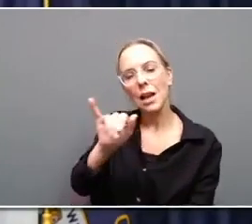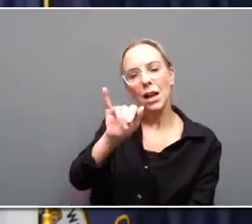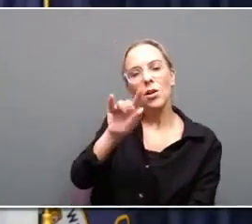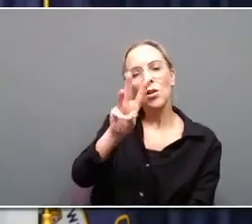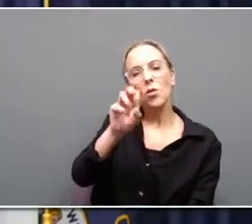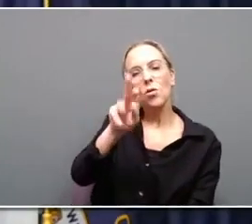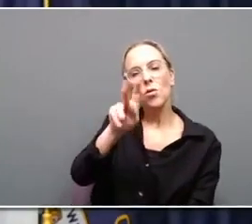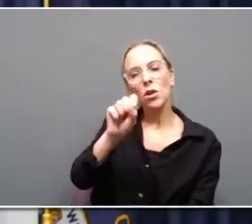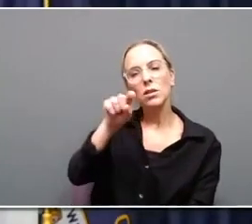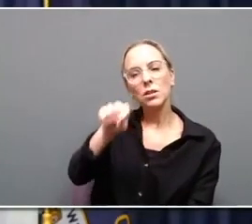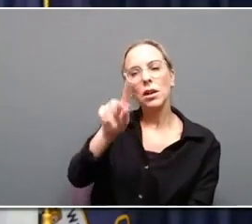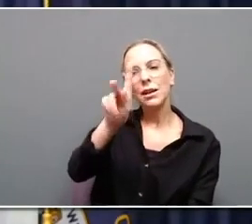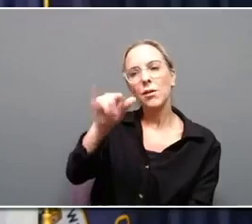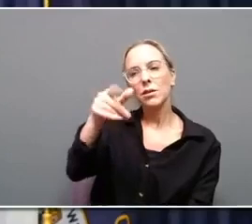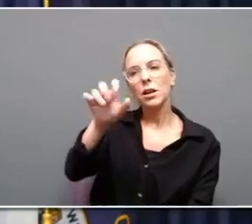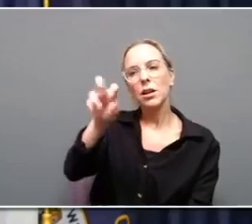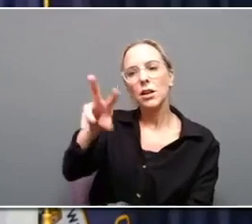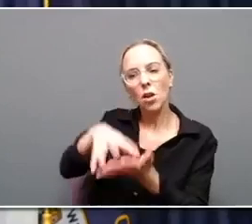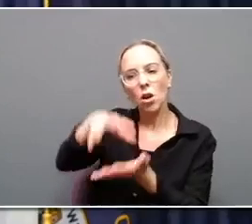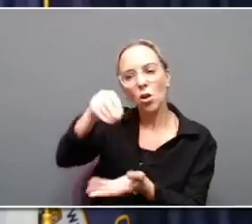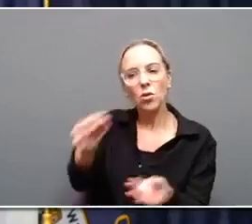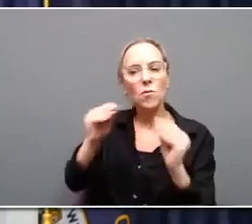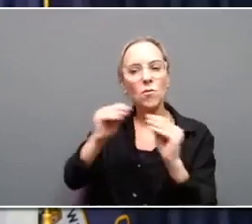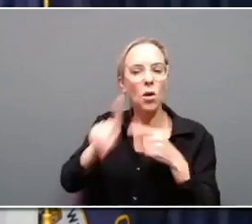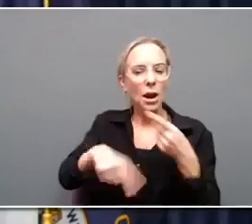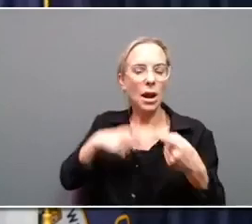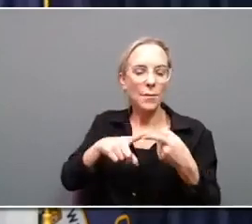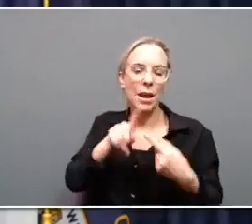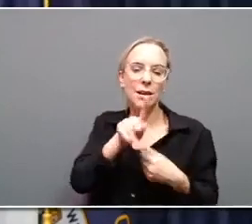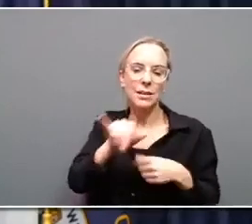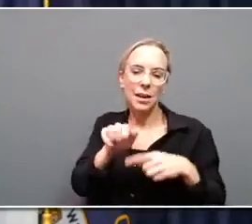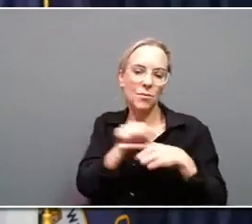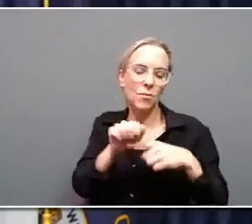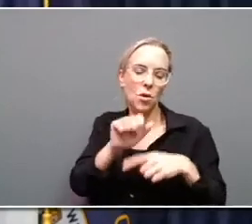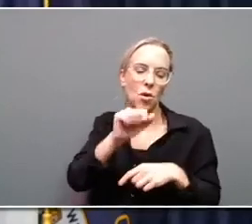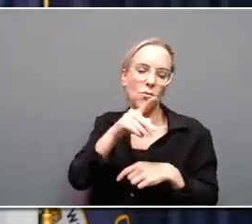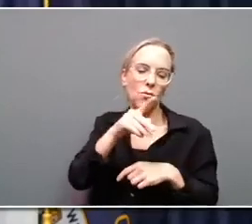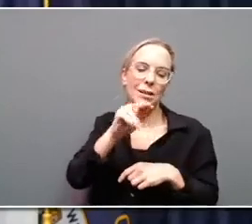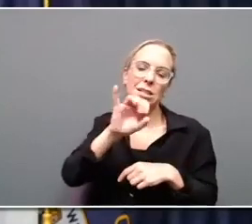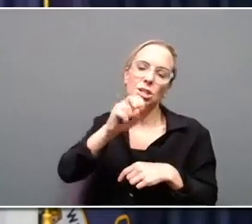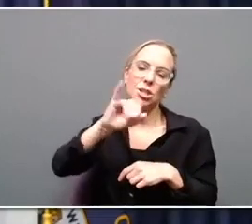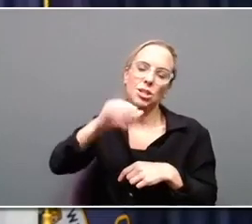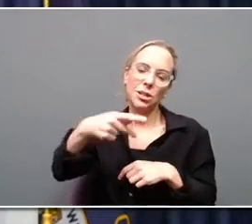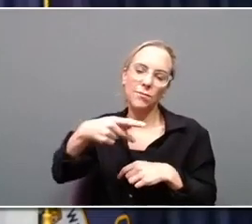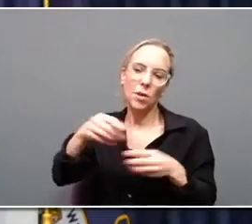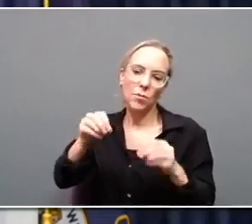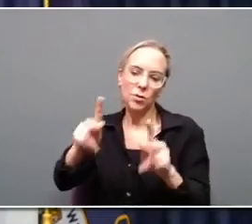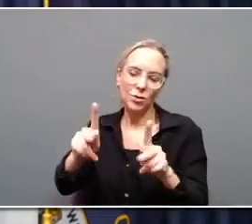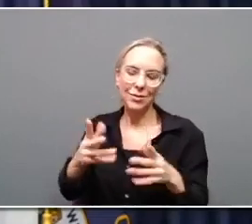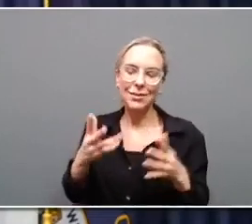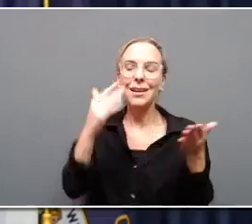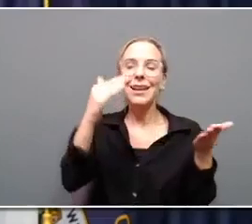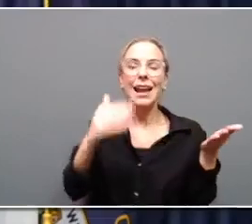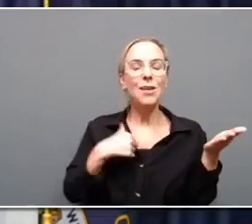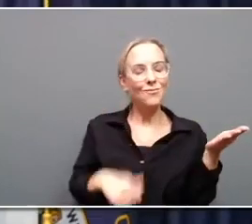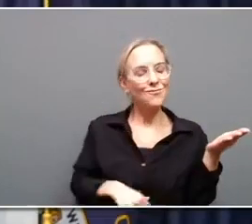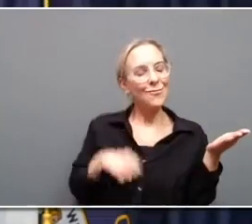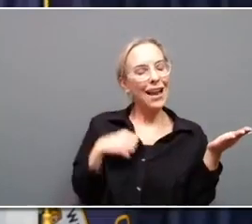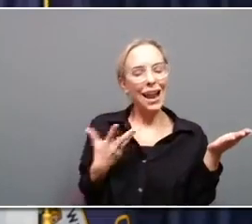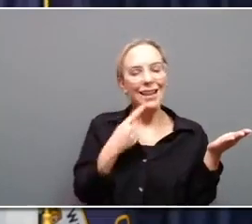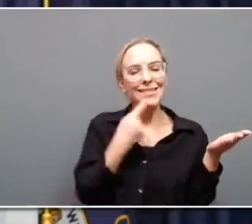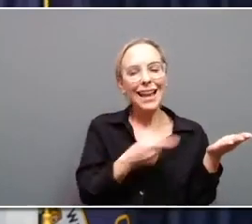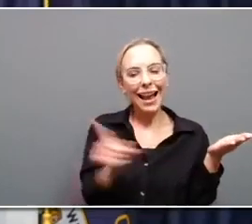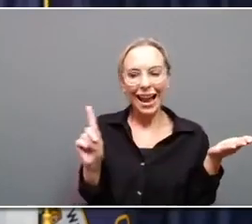kyworks.ky.gov to learn more about Kentucky's apprenticeship opportunities. Next, I'm proud to announce that this is